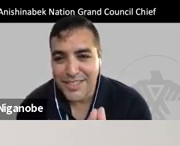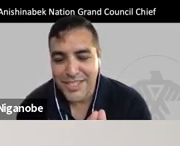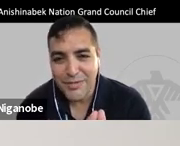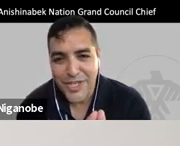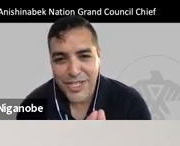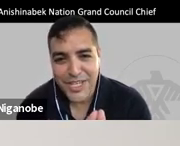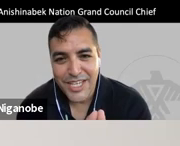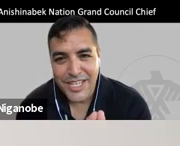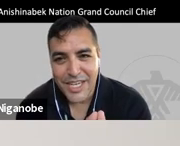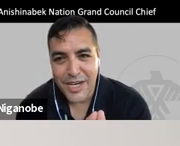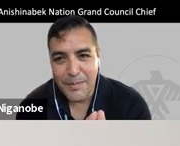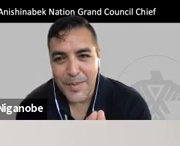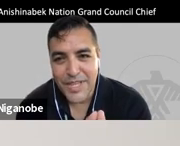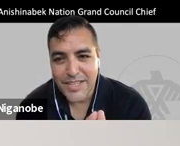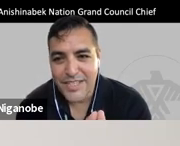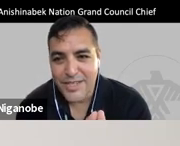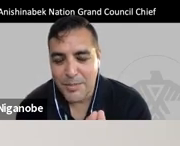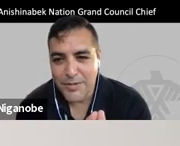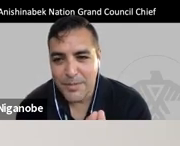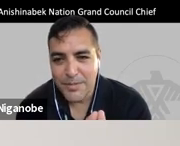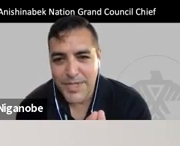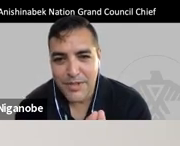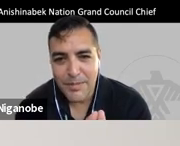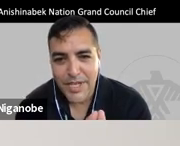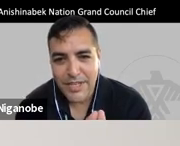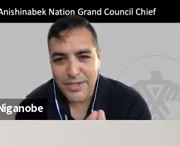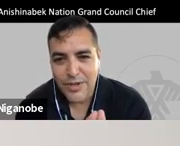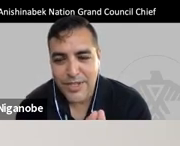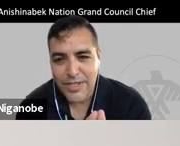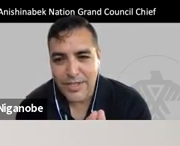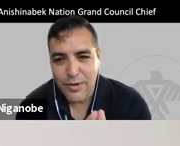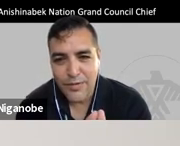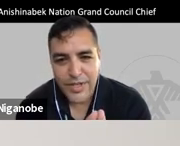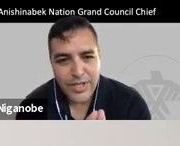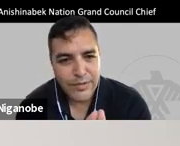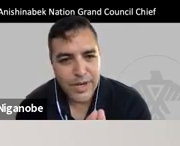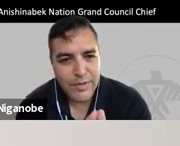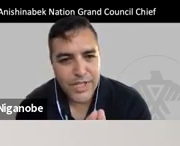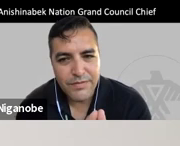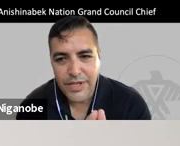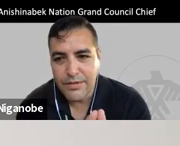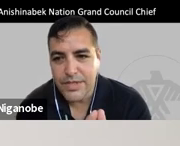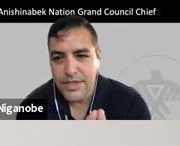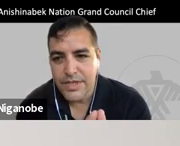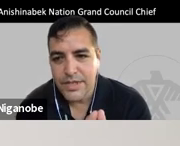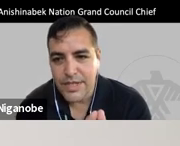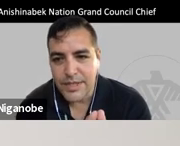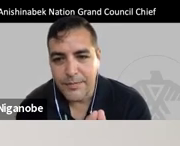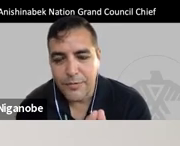that situation, but that didn't stop us from still coming together during COVID to release